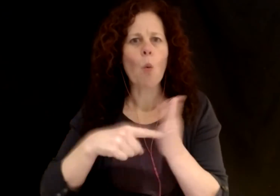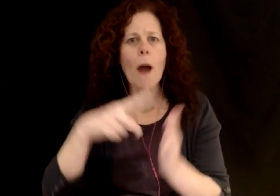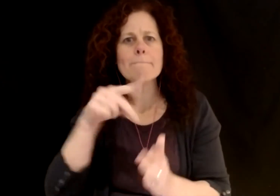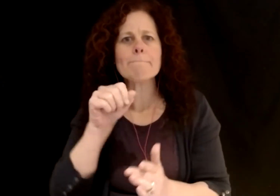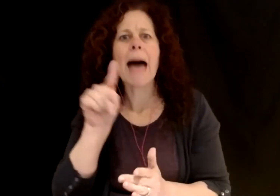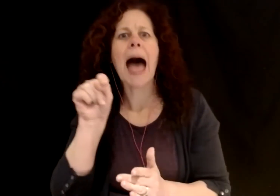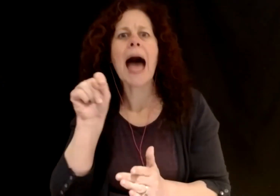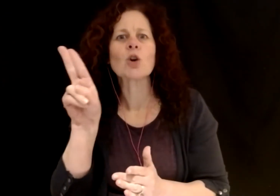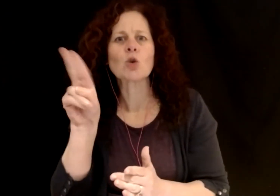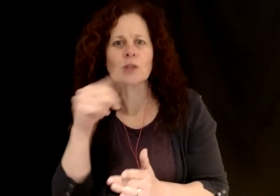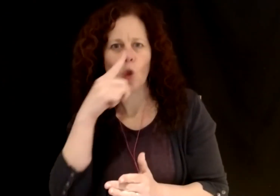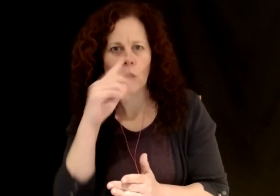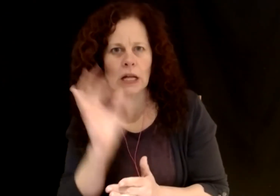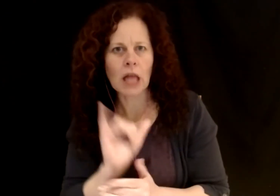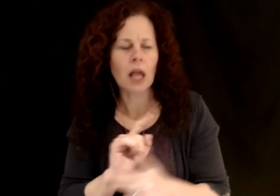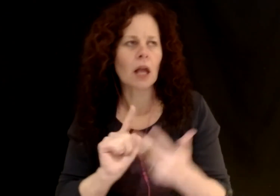access,